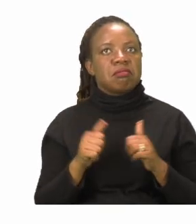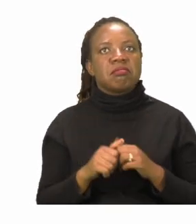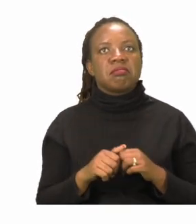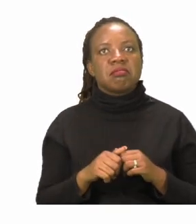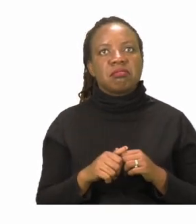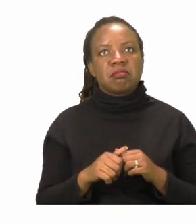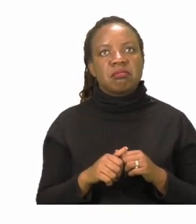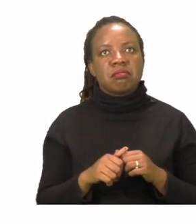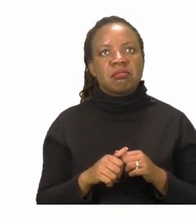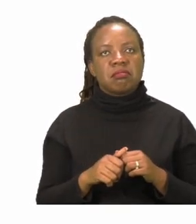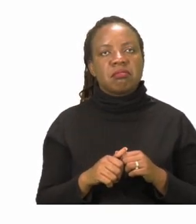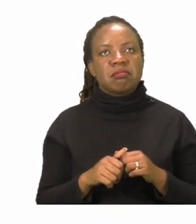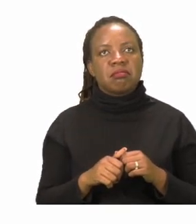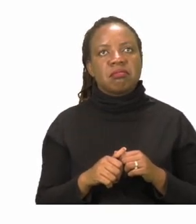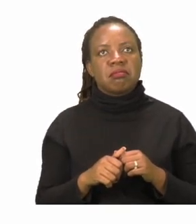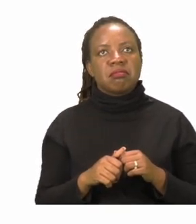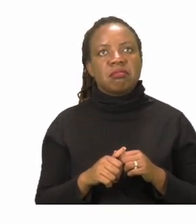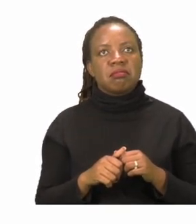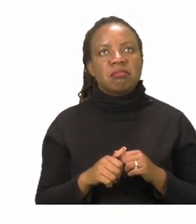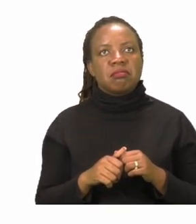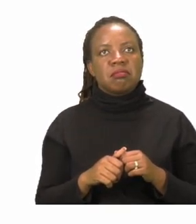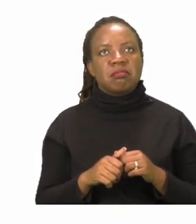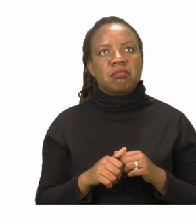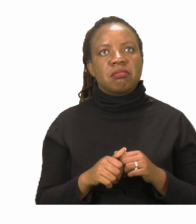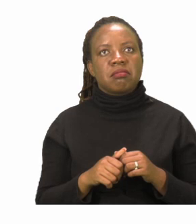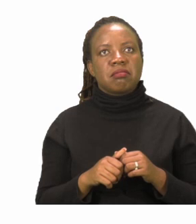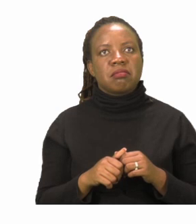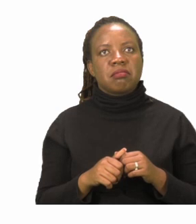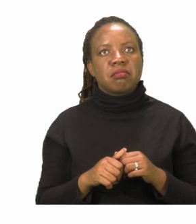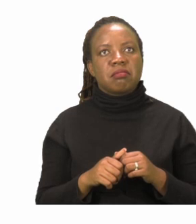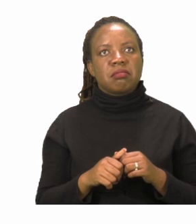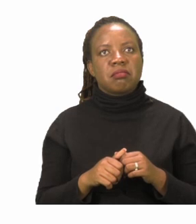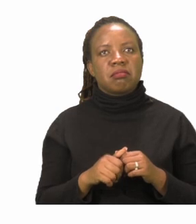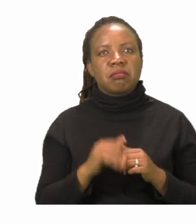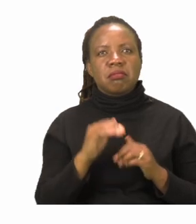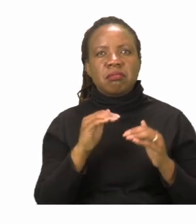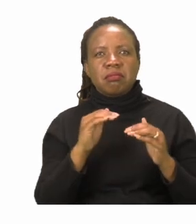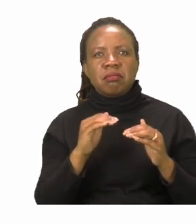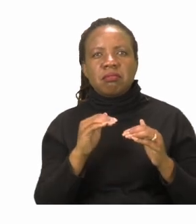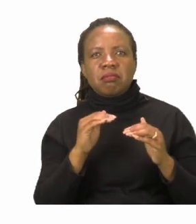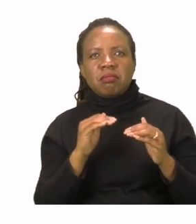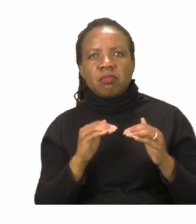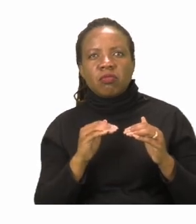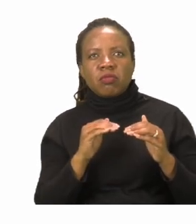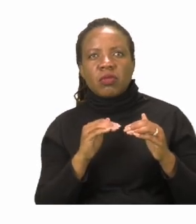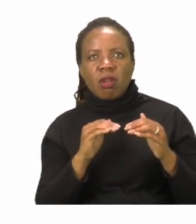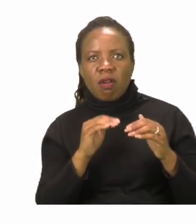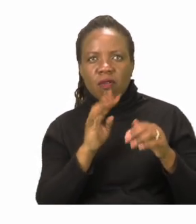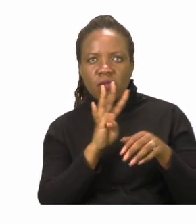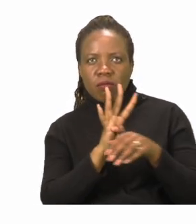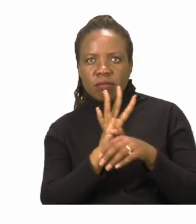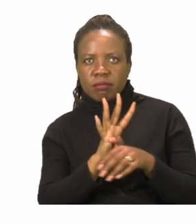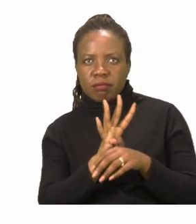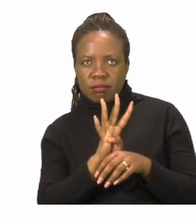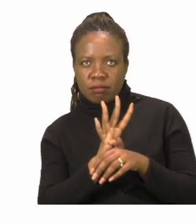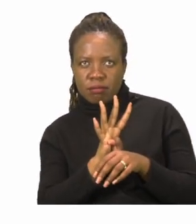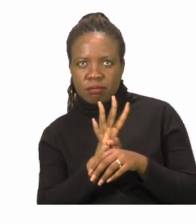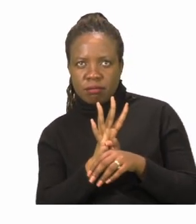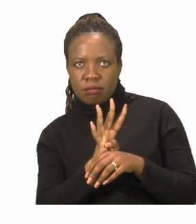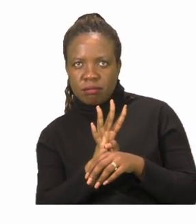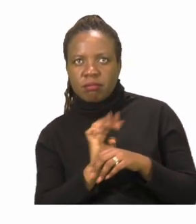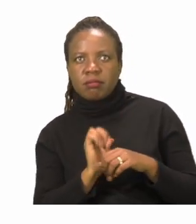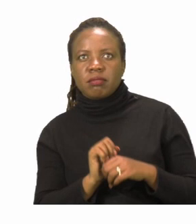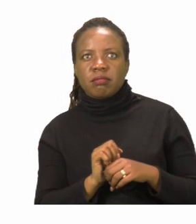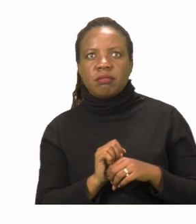correct. Let's now move on to the 4th one. We're going to skip the 3rd one and move to the 4th one. It